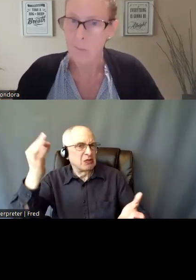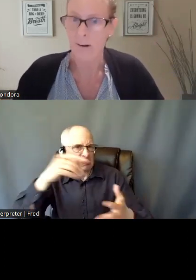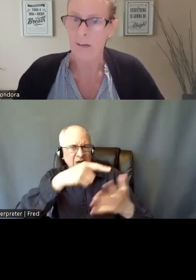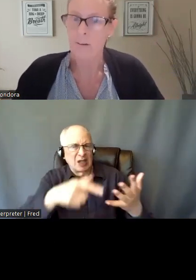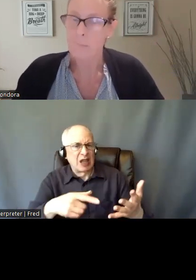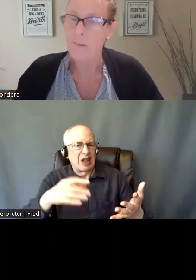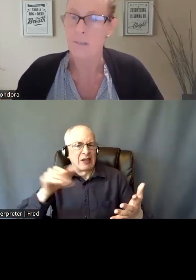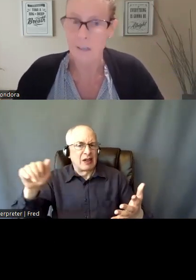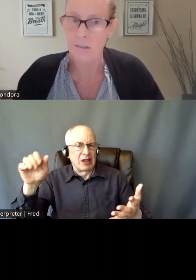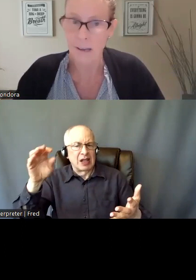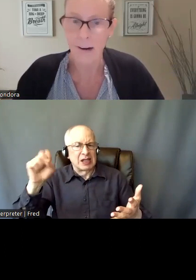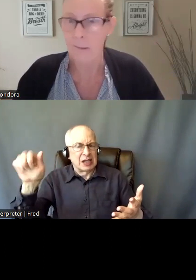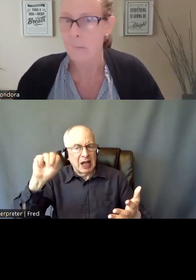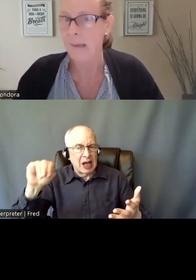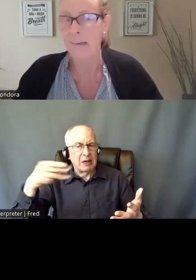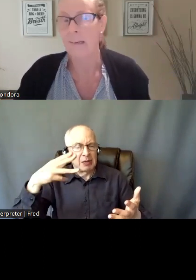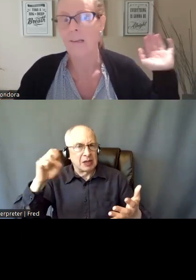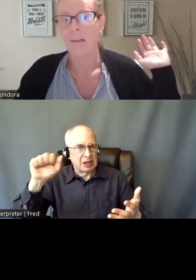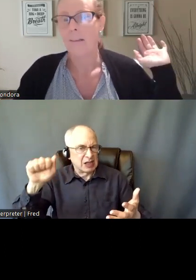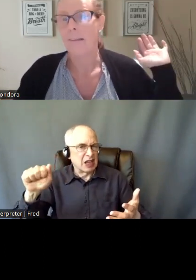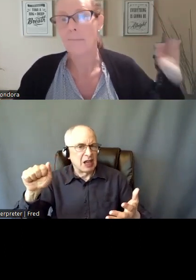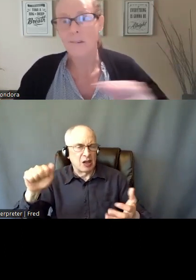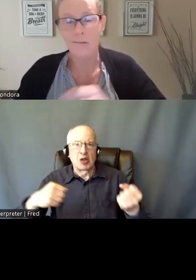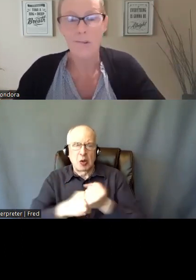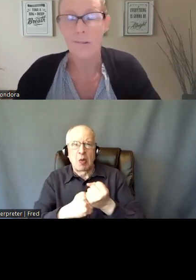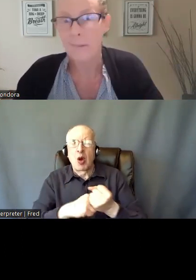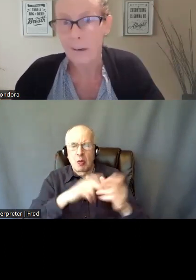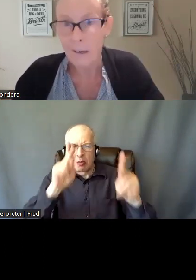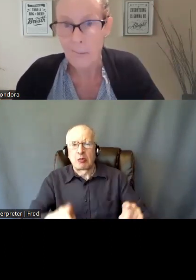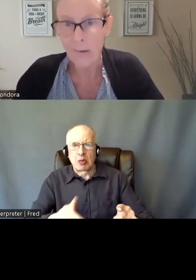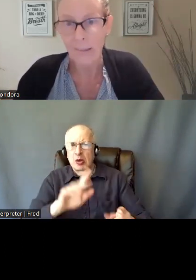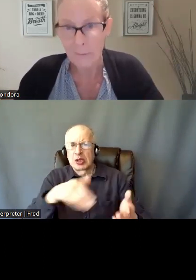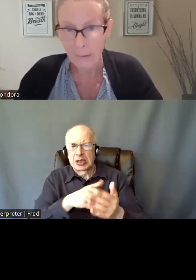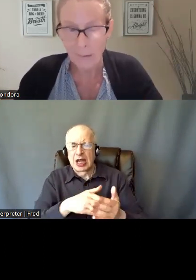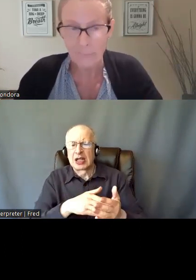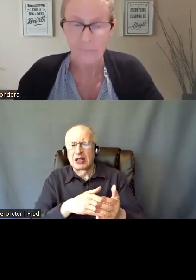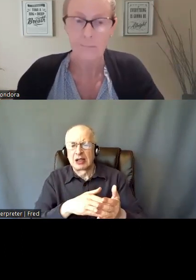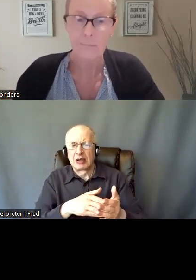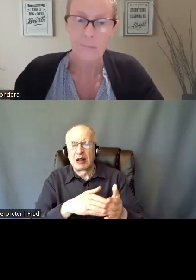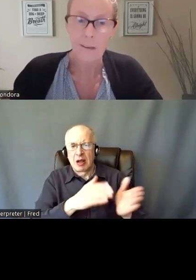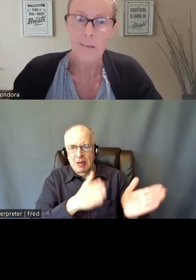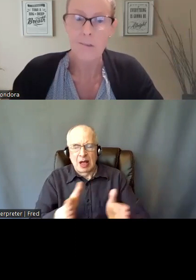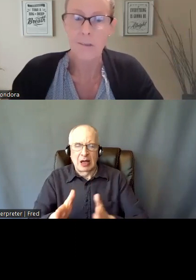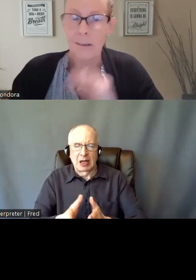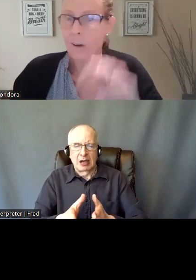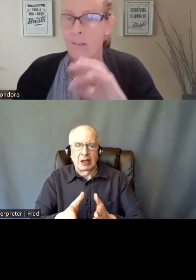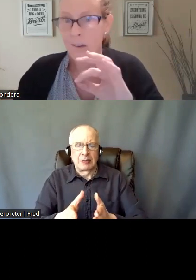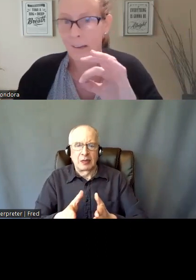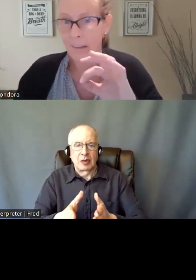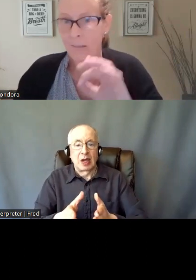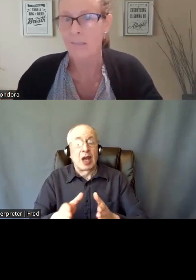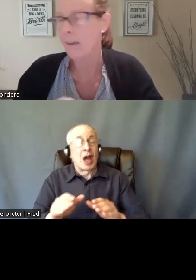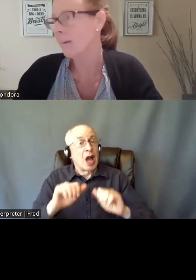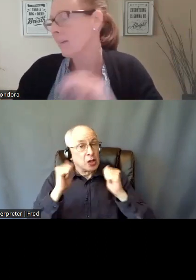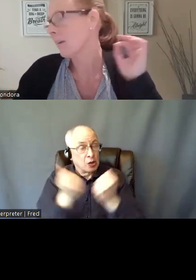huge supporter of person-centered care and planning. The Administration for Community Living is